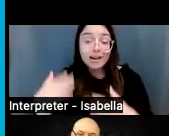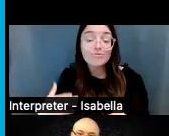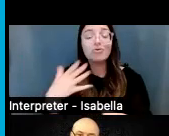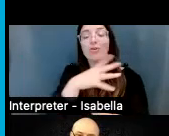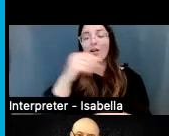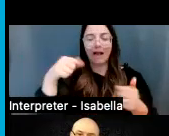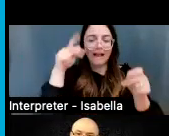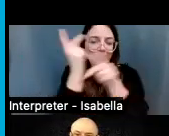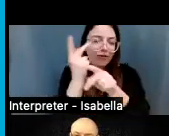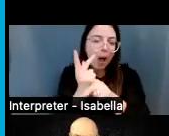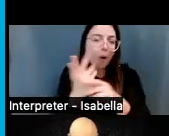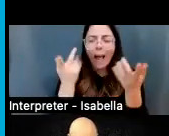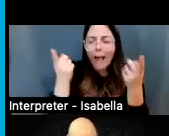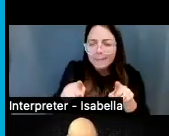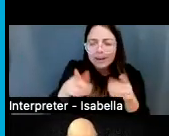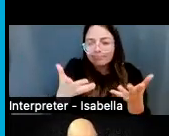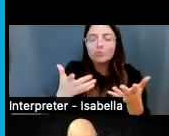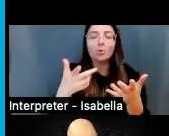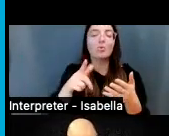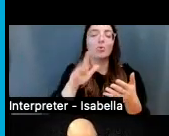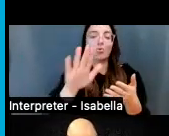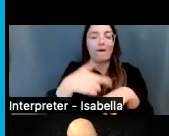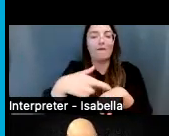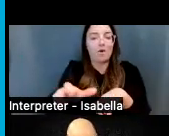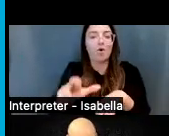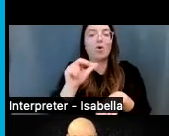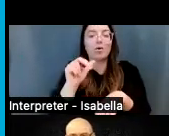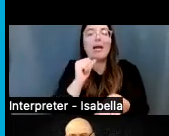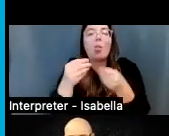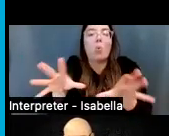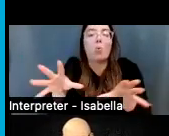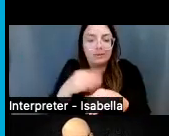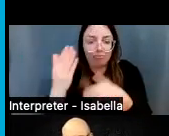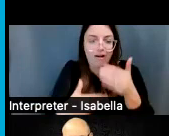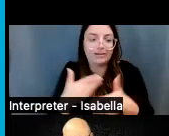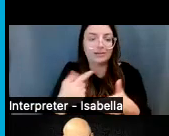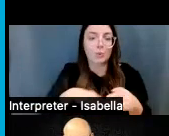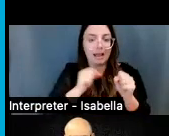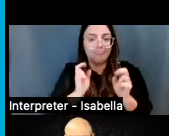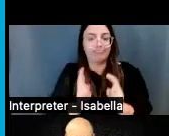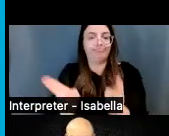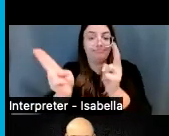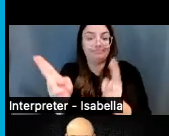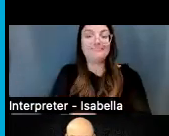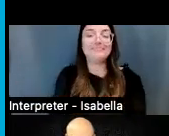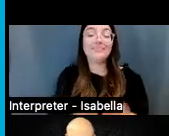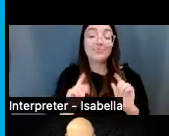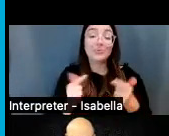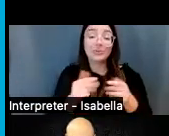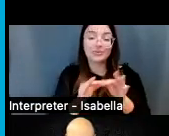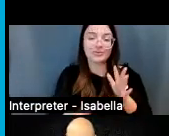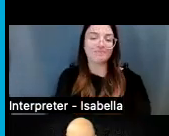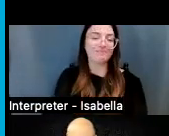and figure out what happened so that your referral wasn't lost and that we can expedite that intake process.